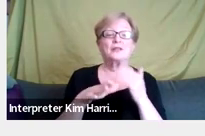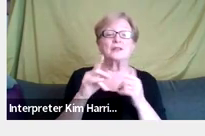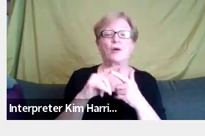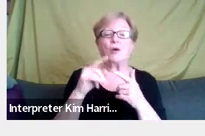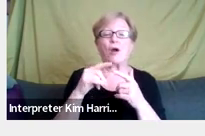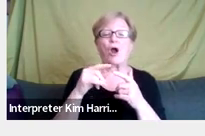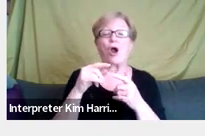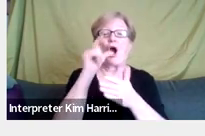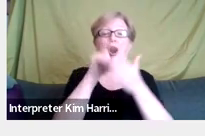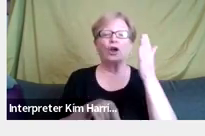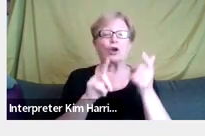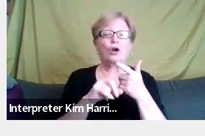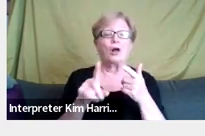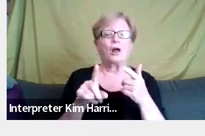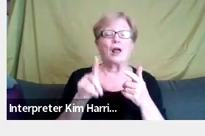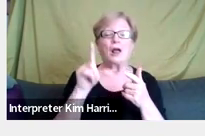Bad Asterisk